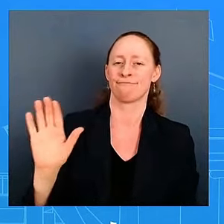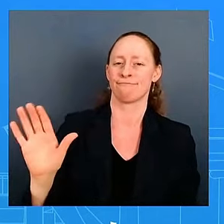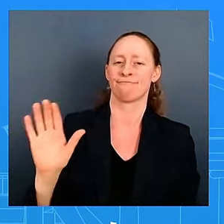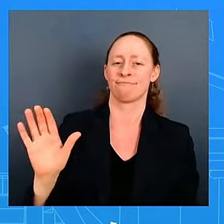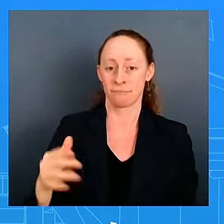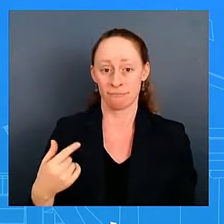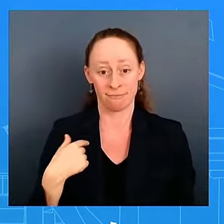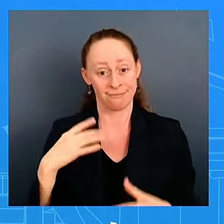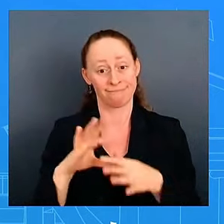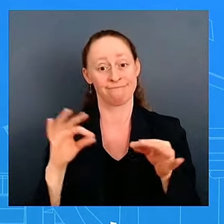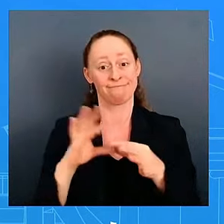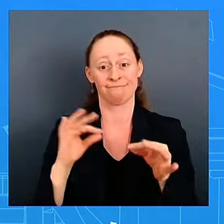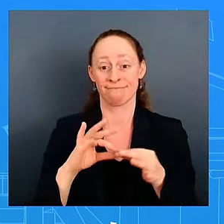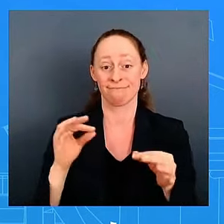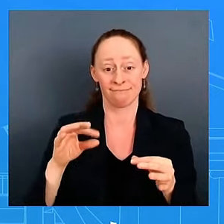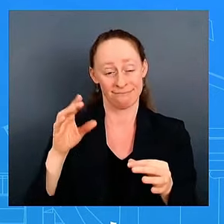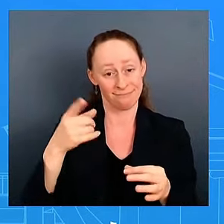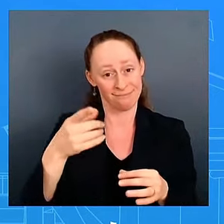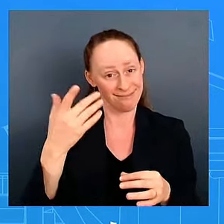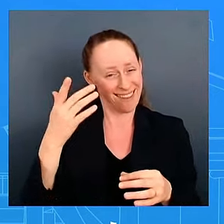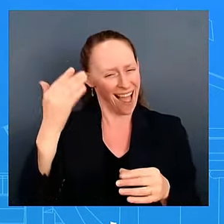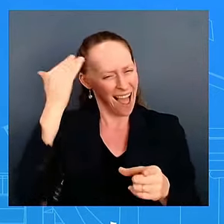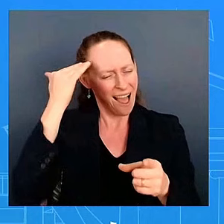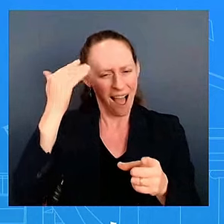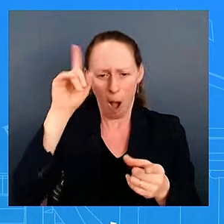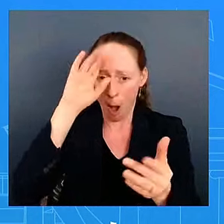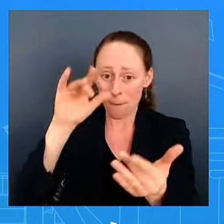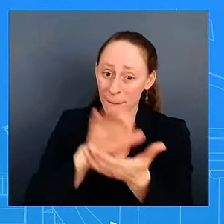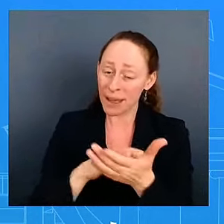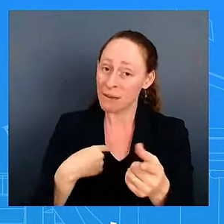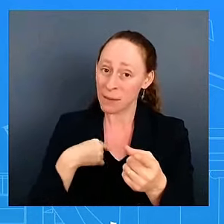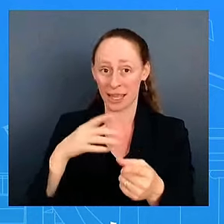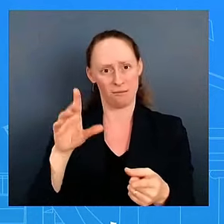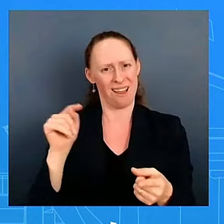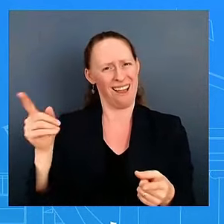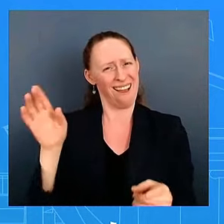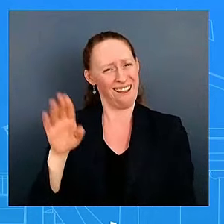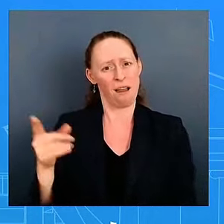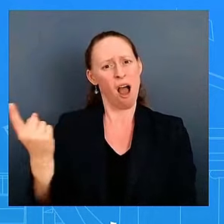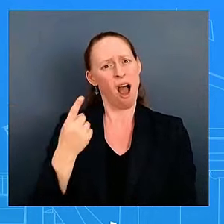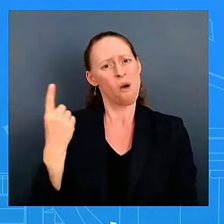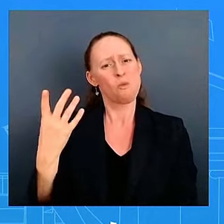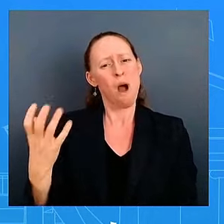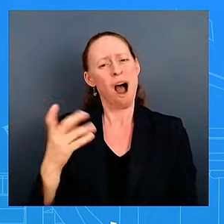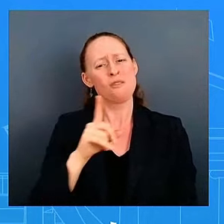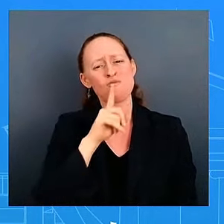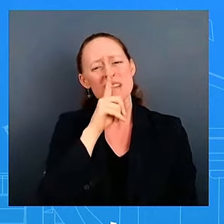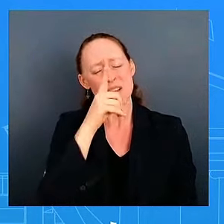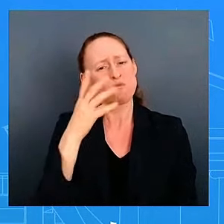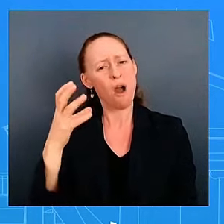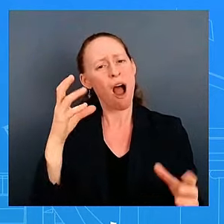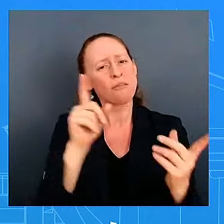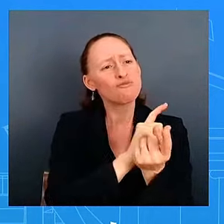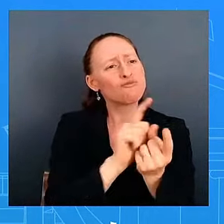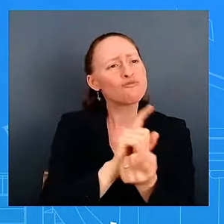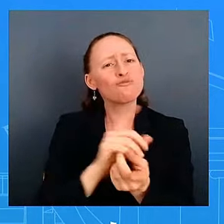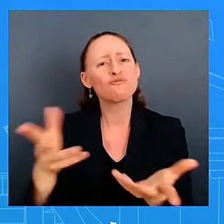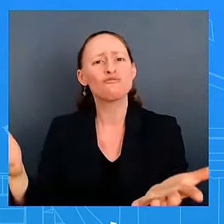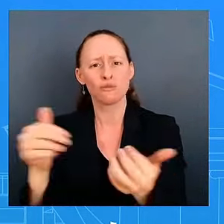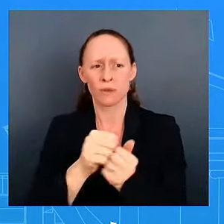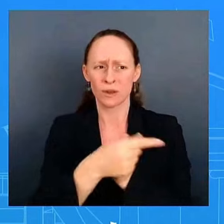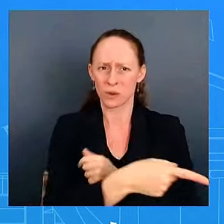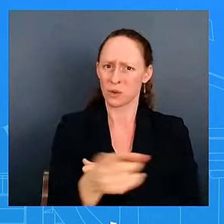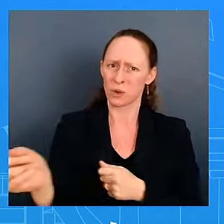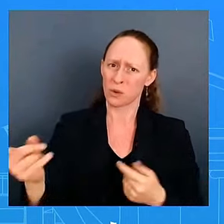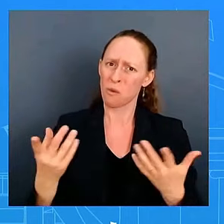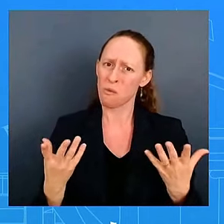talk more to the press. And so now we're certainly going to continue to create opportunities to do that. He's done interviews 47 times